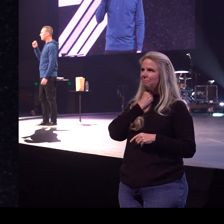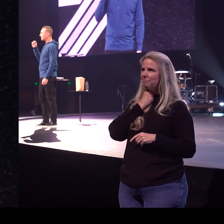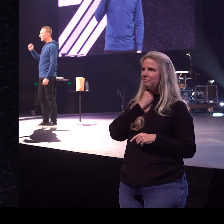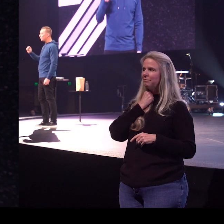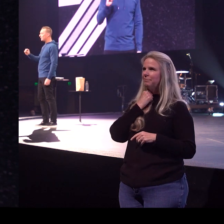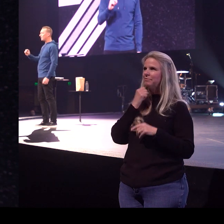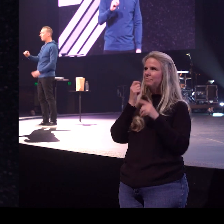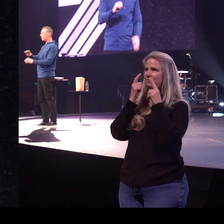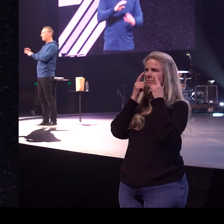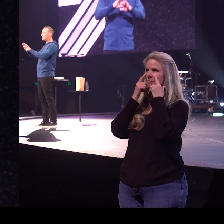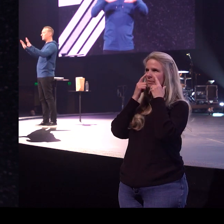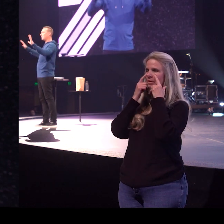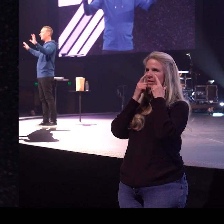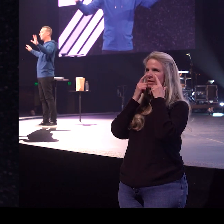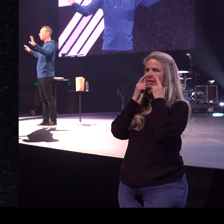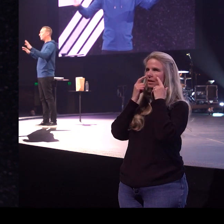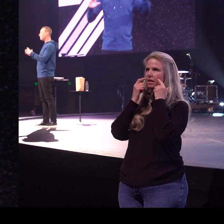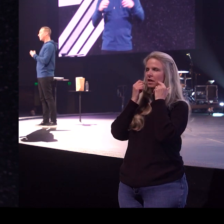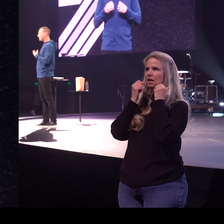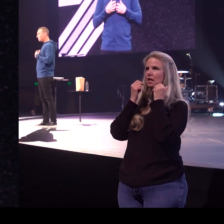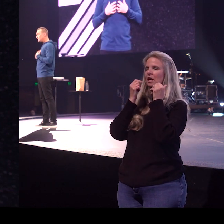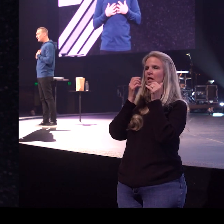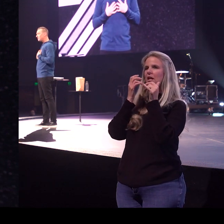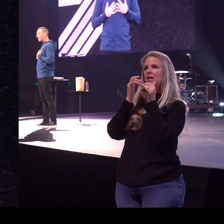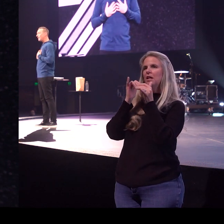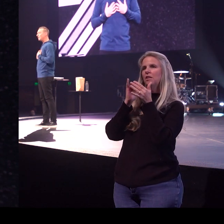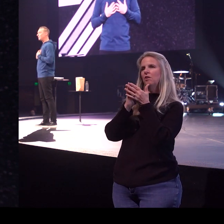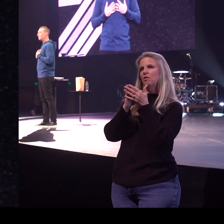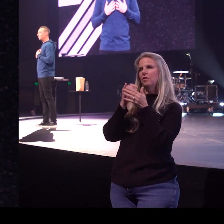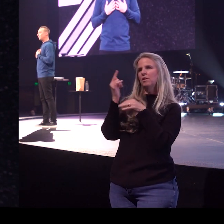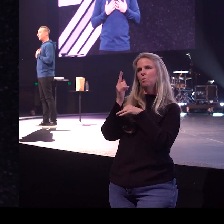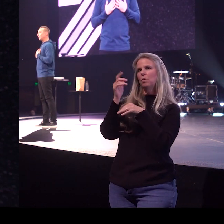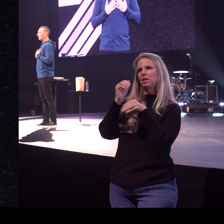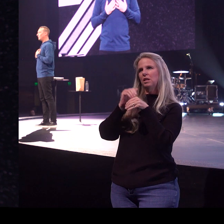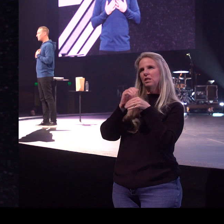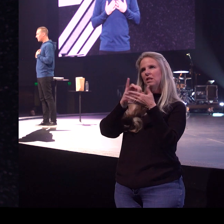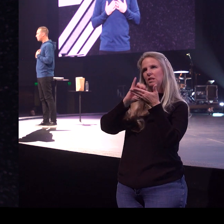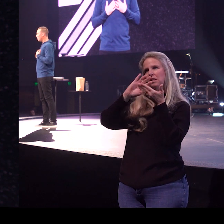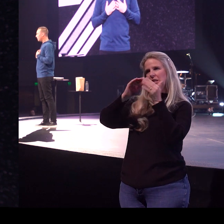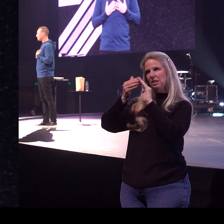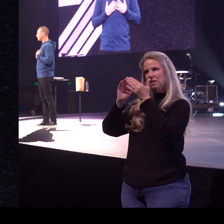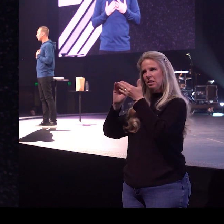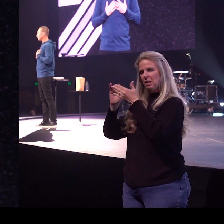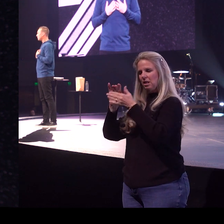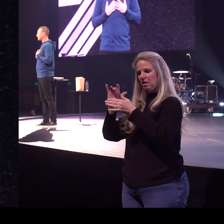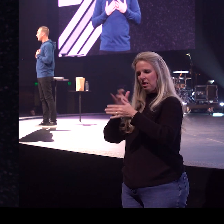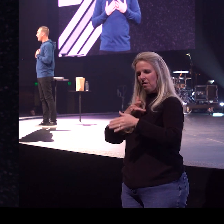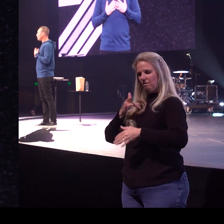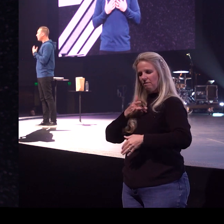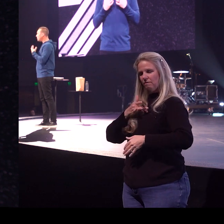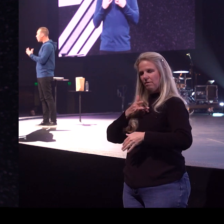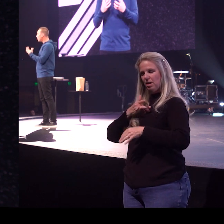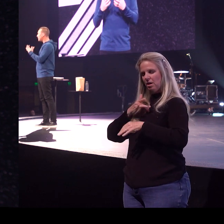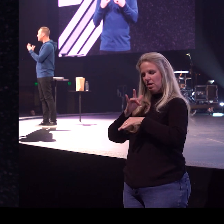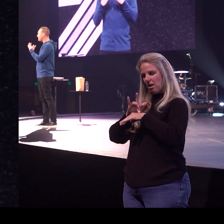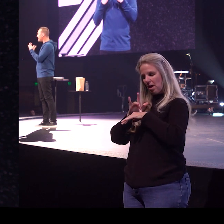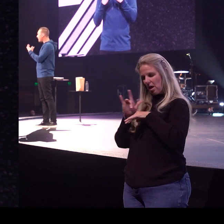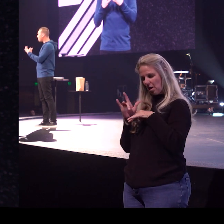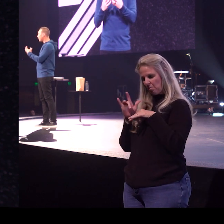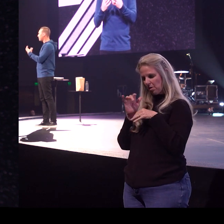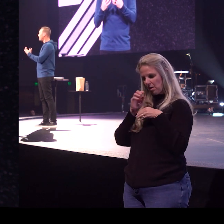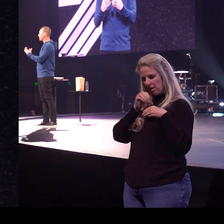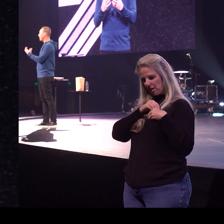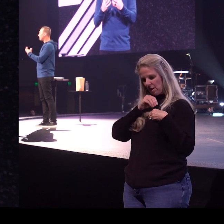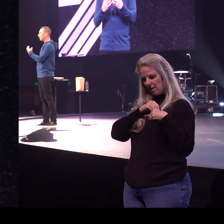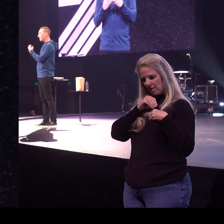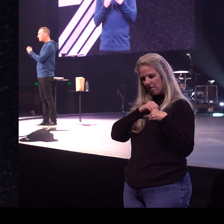Because if there was anyone in all of Samaria that would have felt empty inside, it was this woman. And we know the